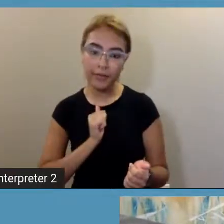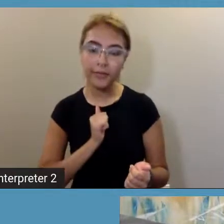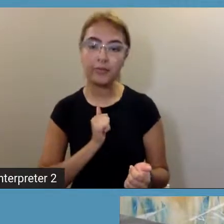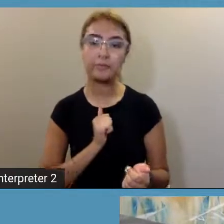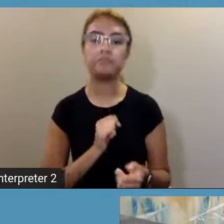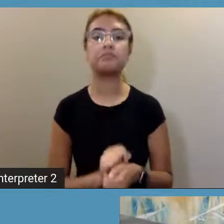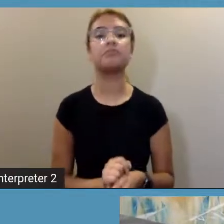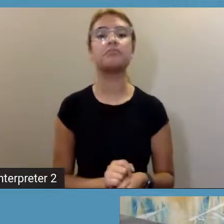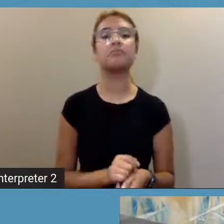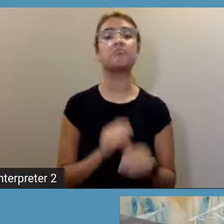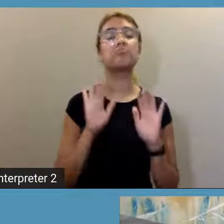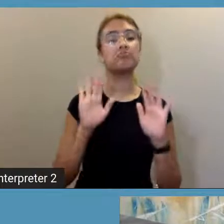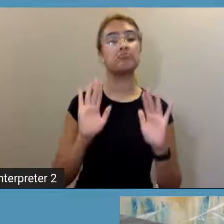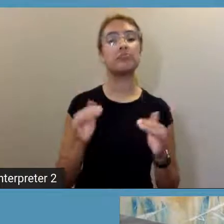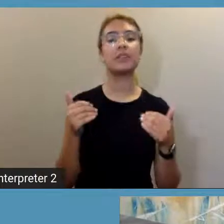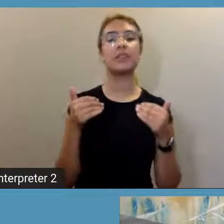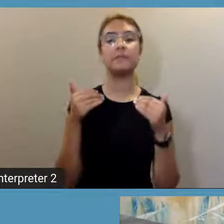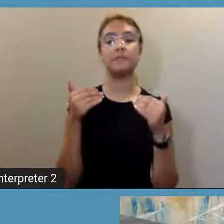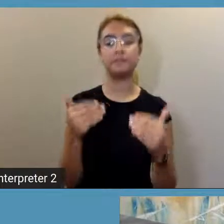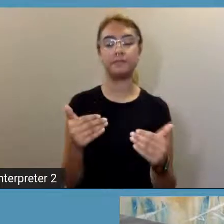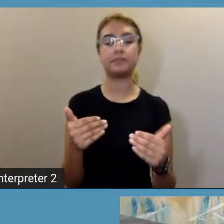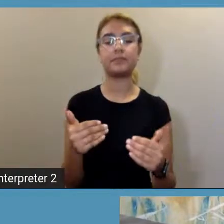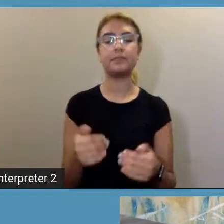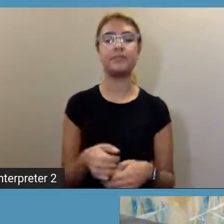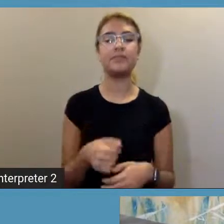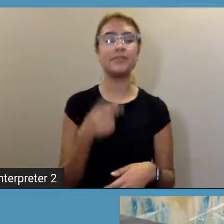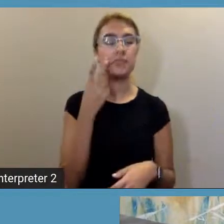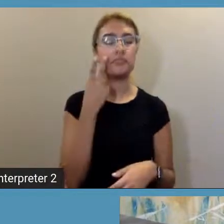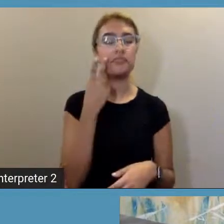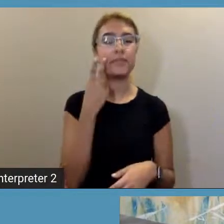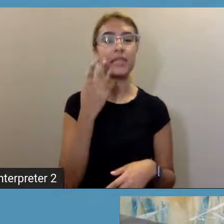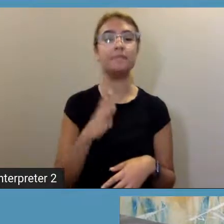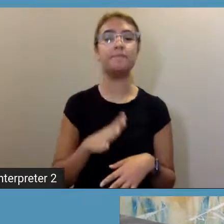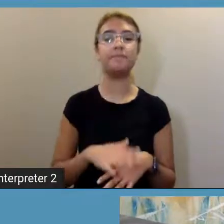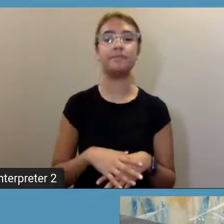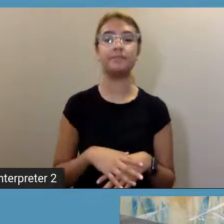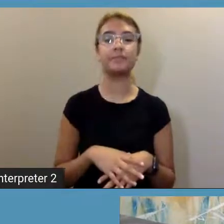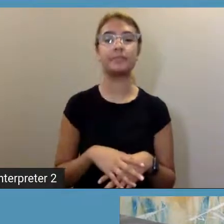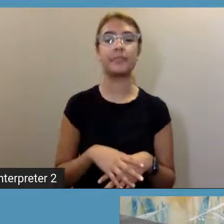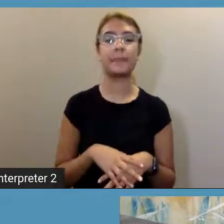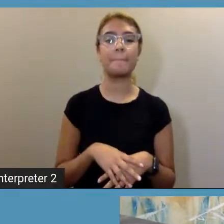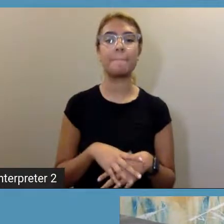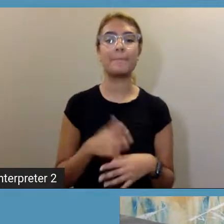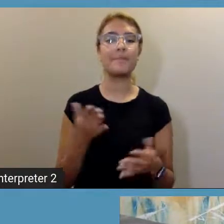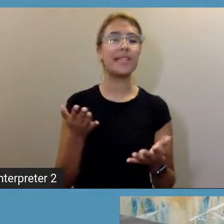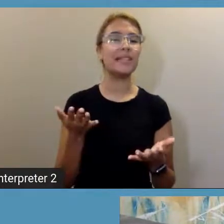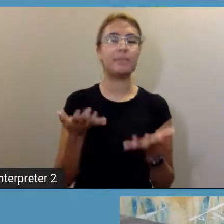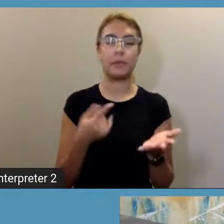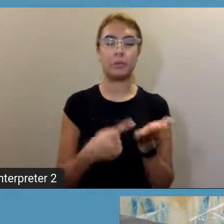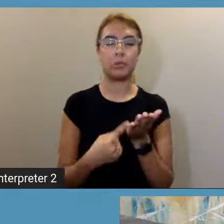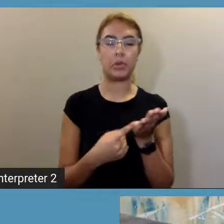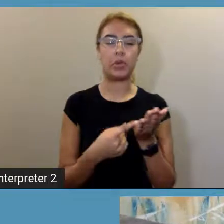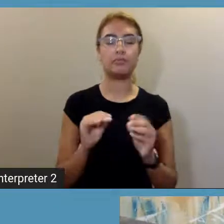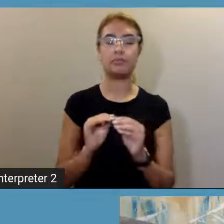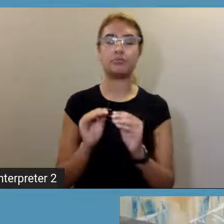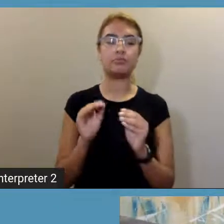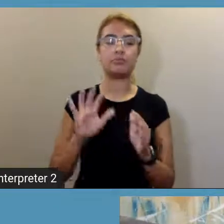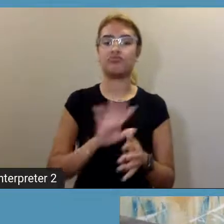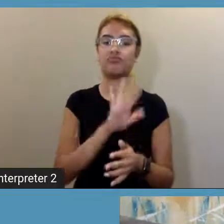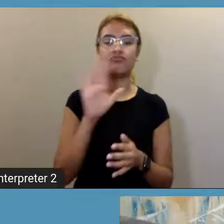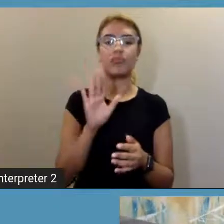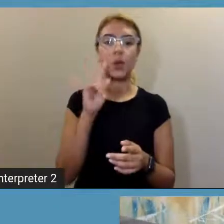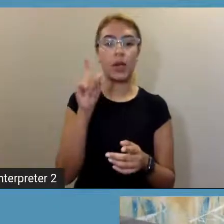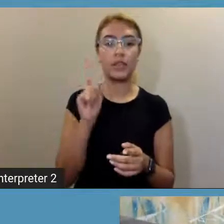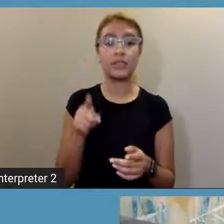Great. Let me see. You might have covered this, but I have a general question. The basic skills